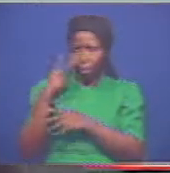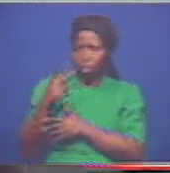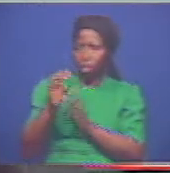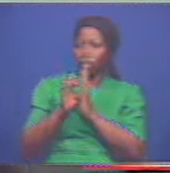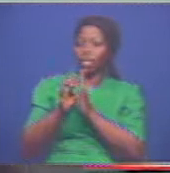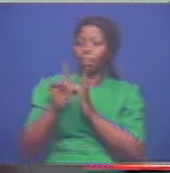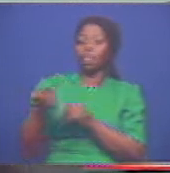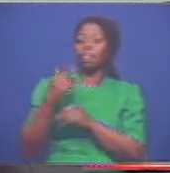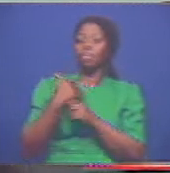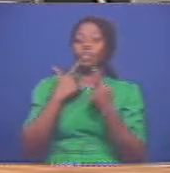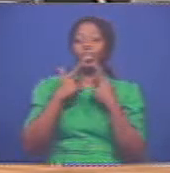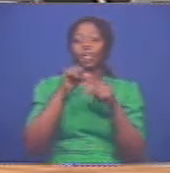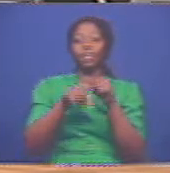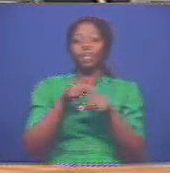about